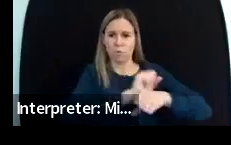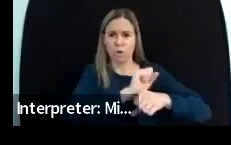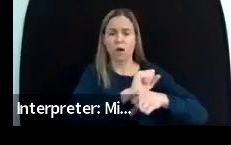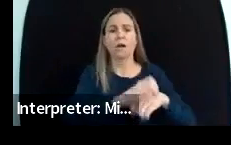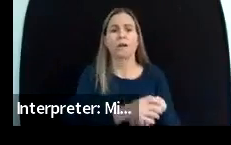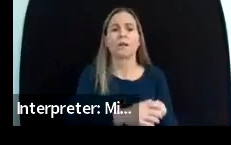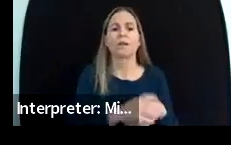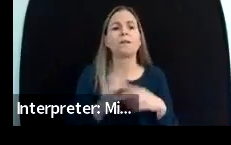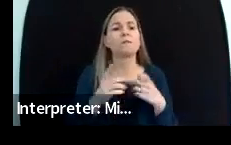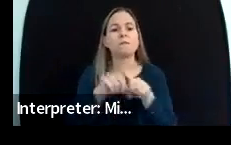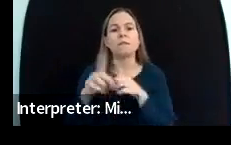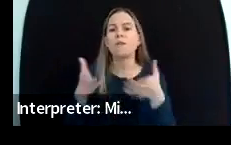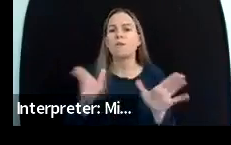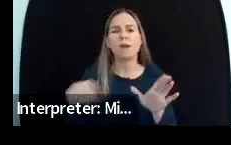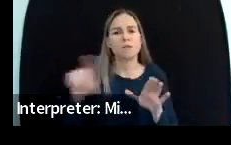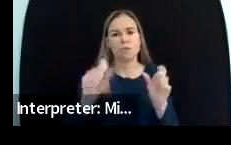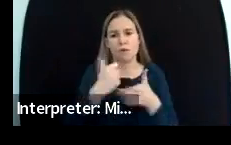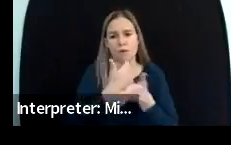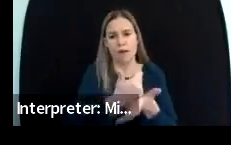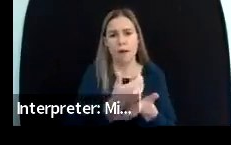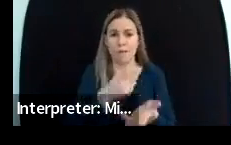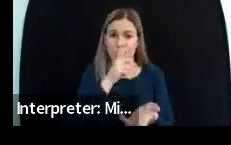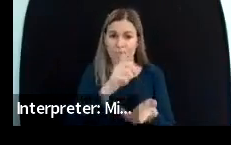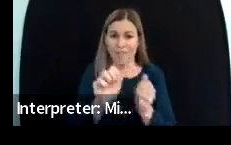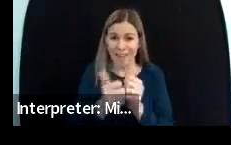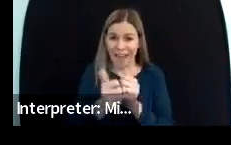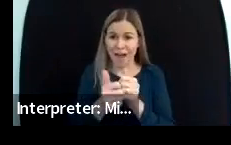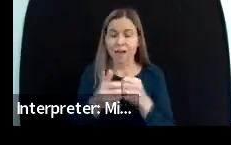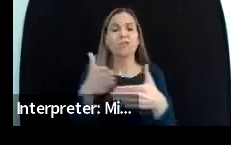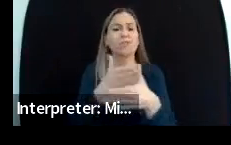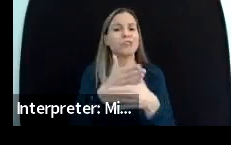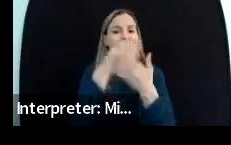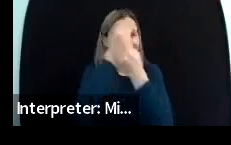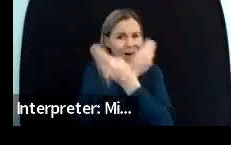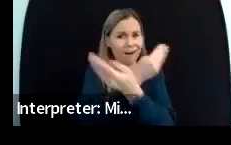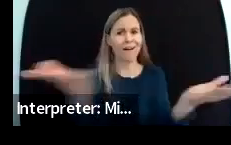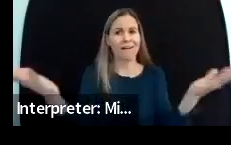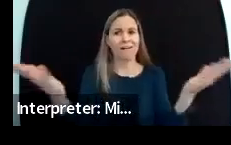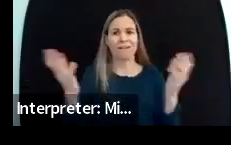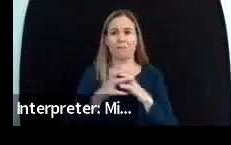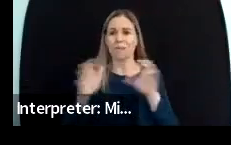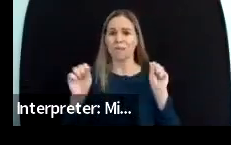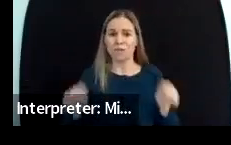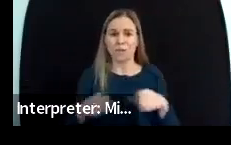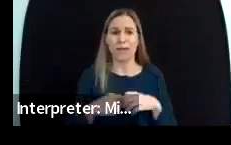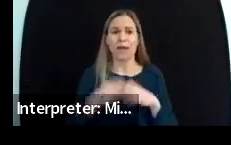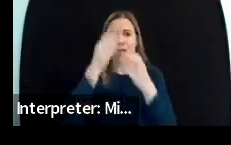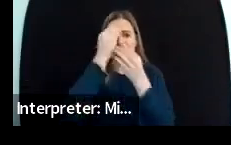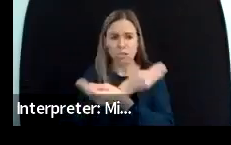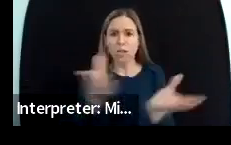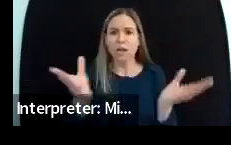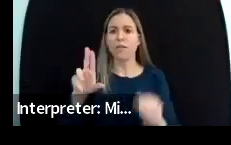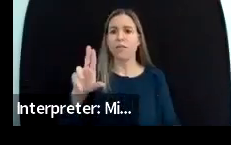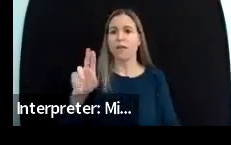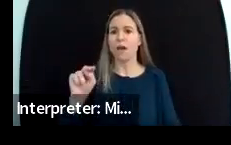that you can help, and that's through sharing. So the 3 ways would be: 1, sharing the Unshamed Kentucky content